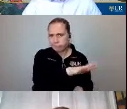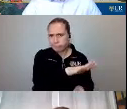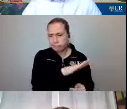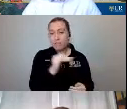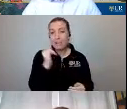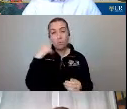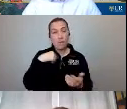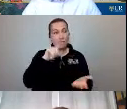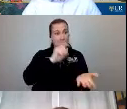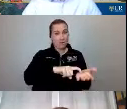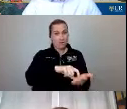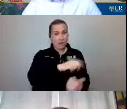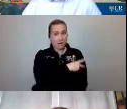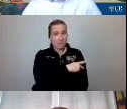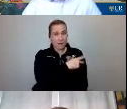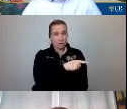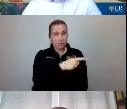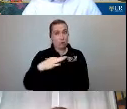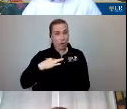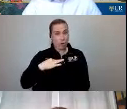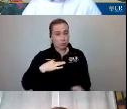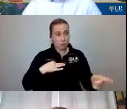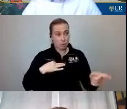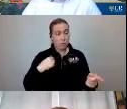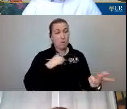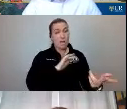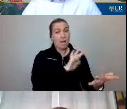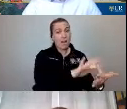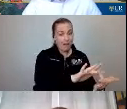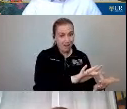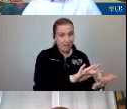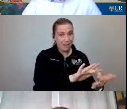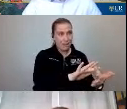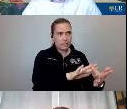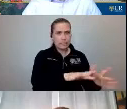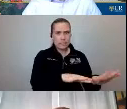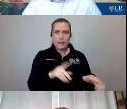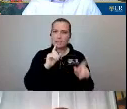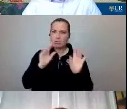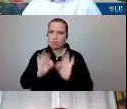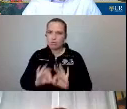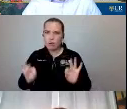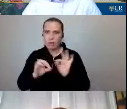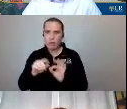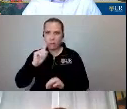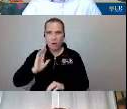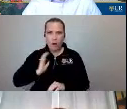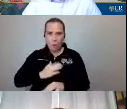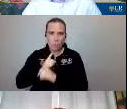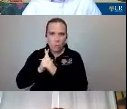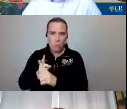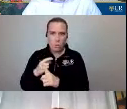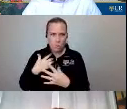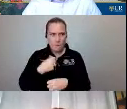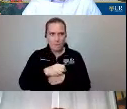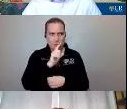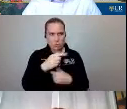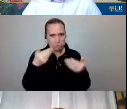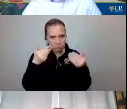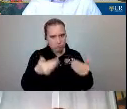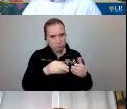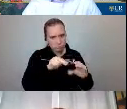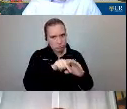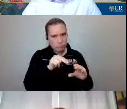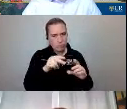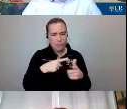identified a patient that's eligible for screening, because it's so critical to our mission and our goals to get them in, we do anything we can to bring